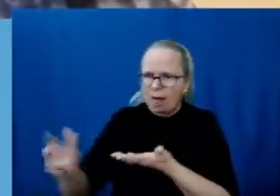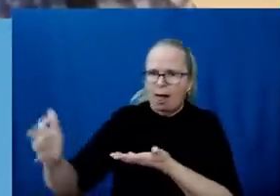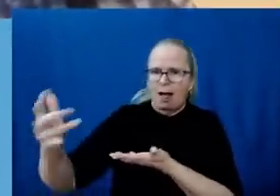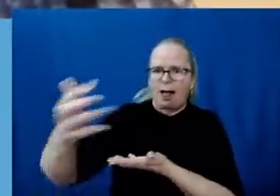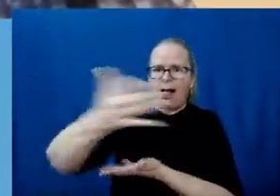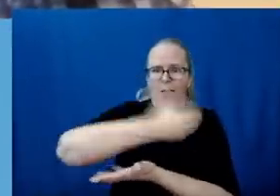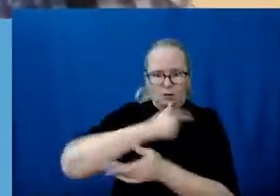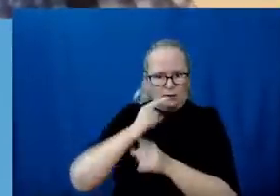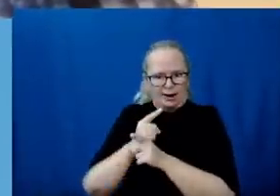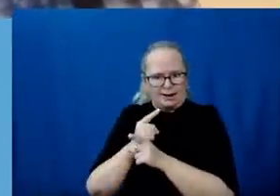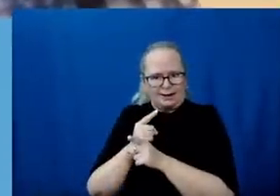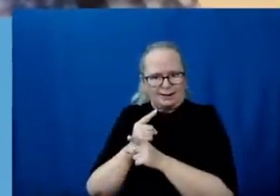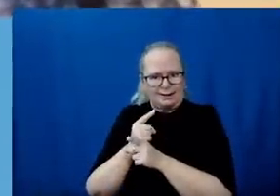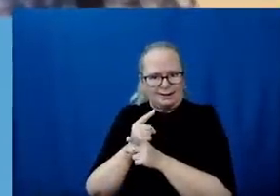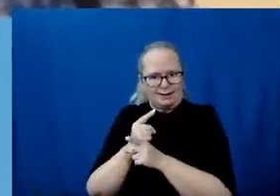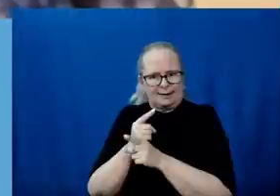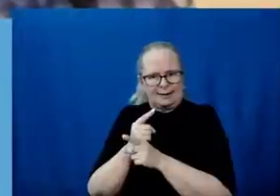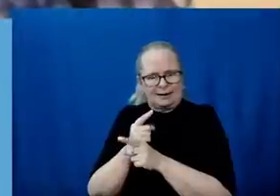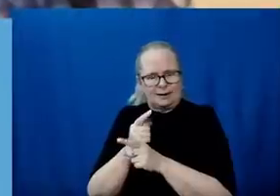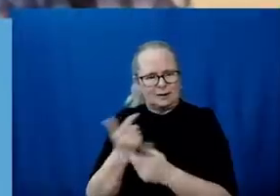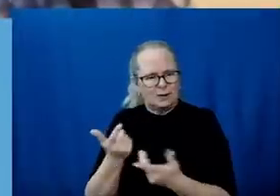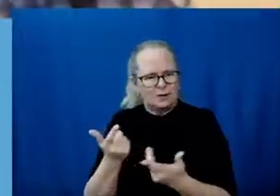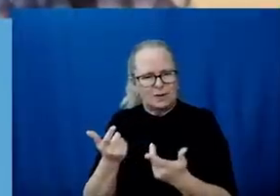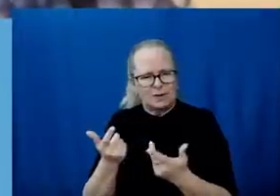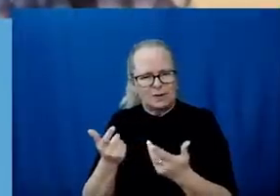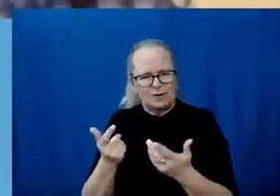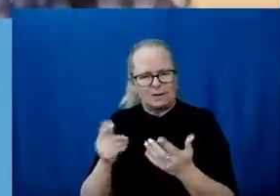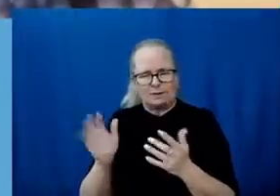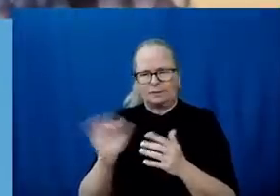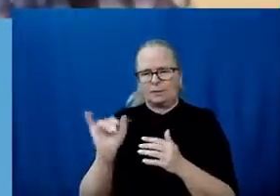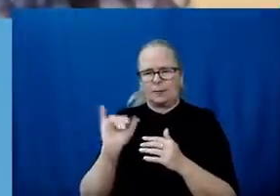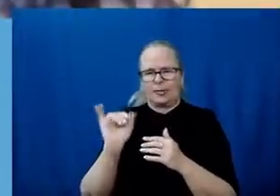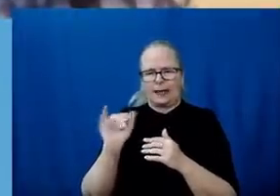yields. In addition to all the other